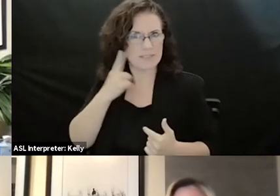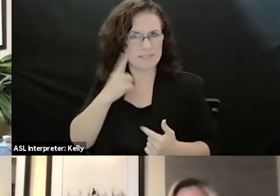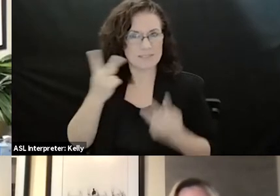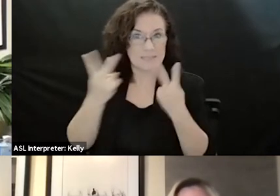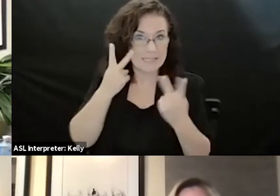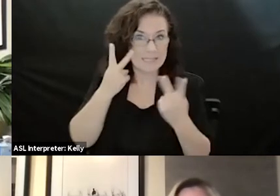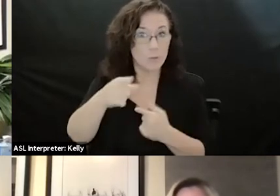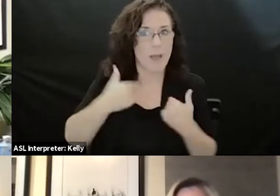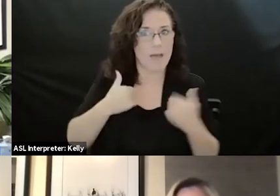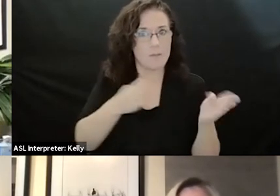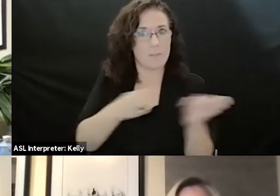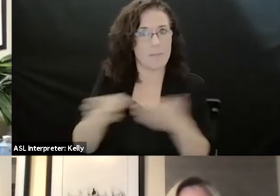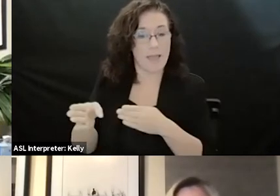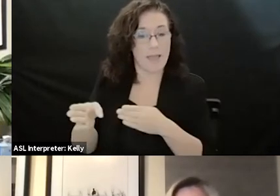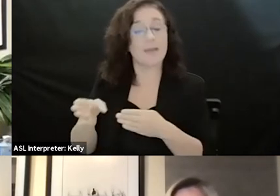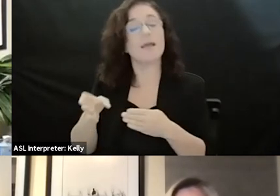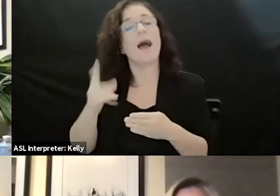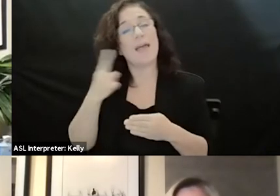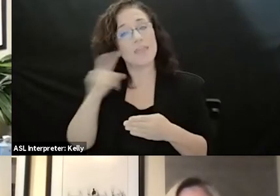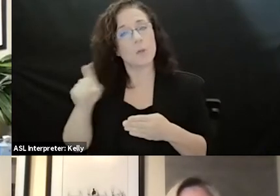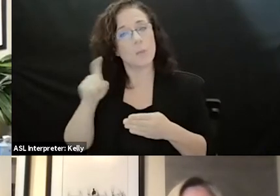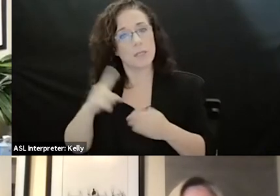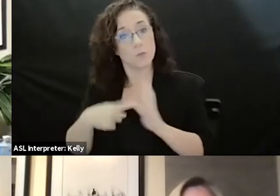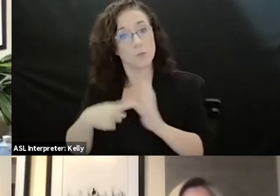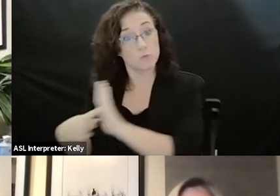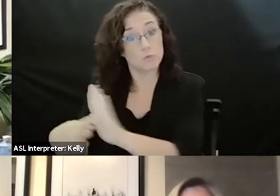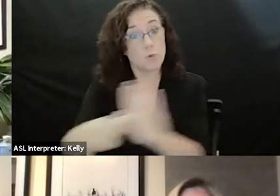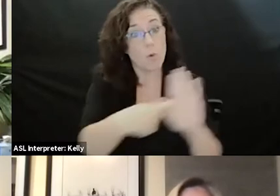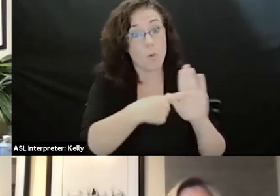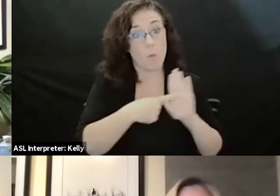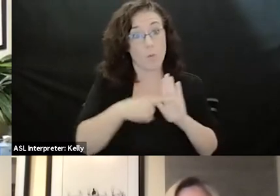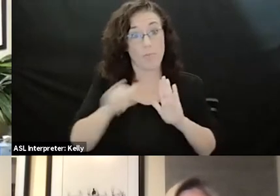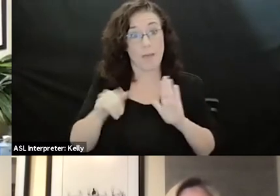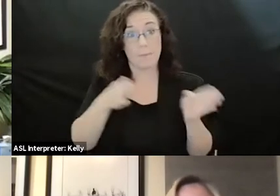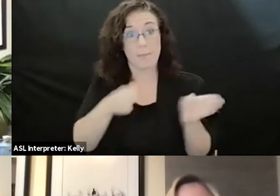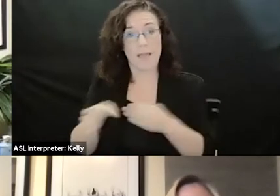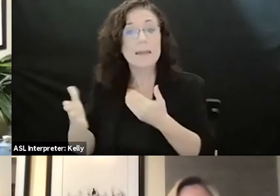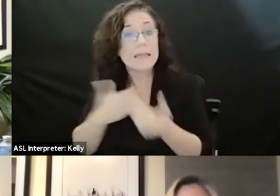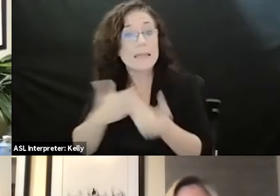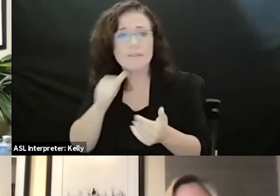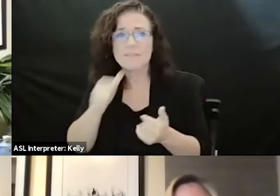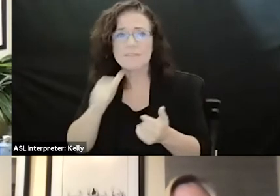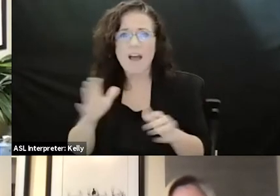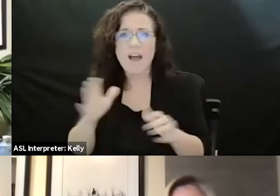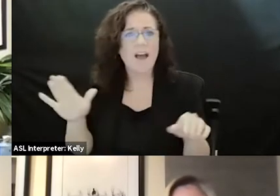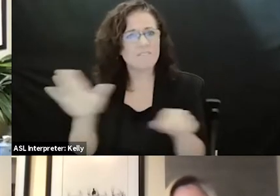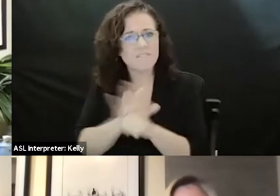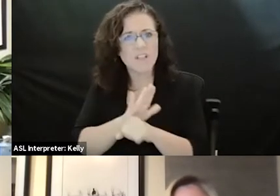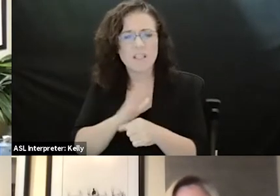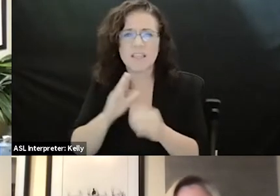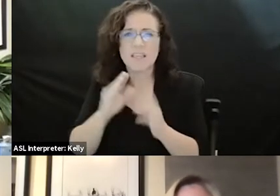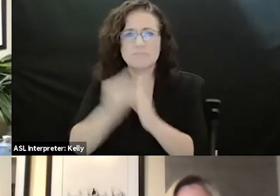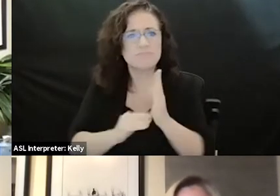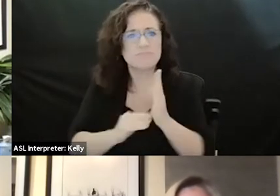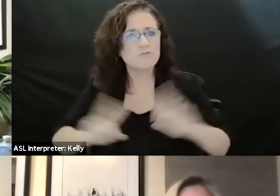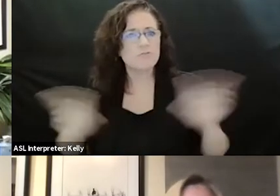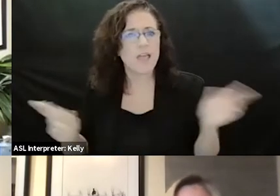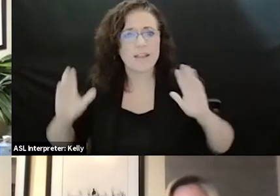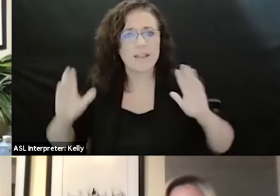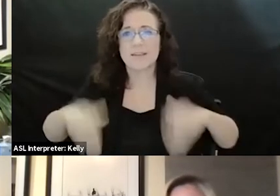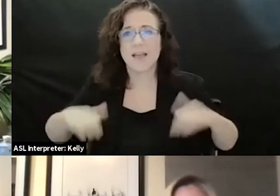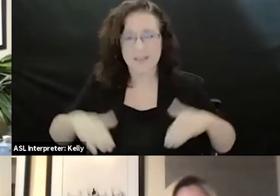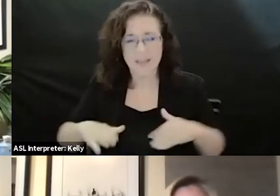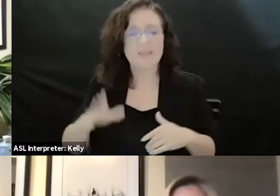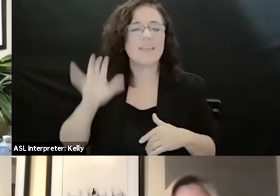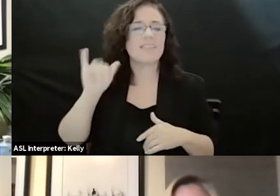to bring some of those plans even when they're not fully baked to the public i think that would help give people real sense of our thinking